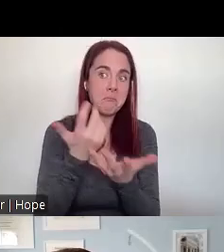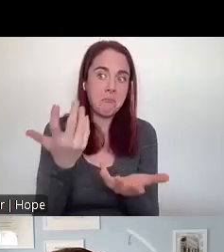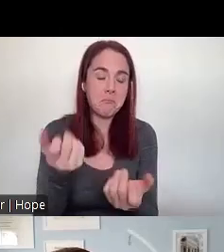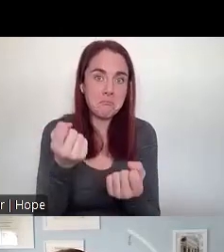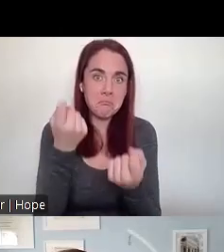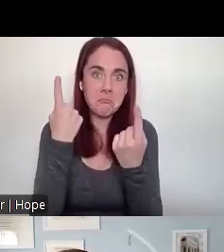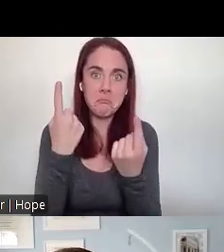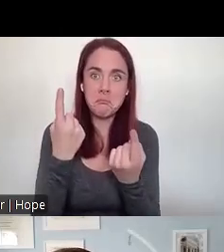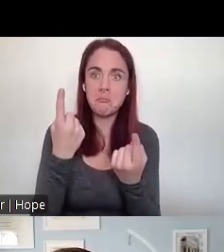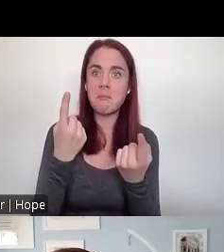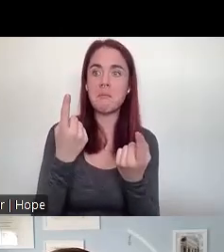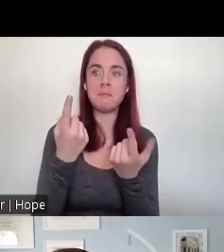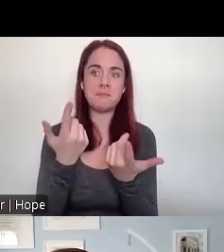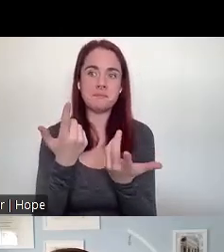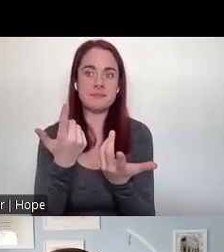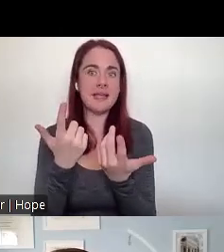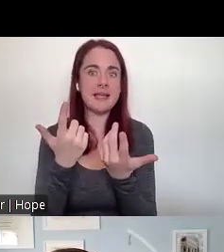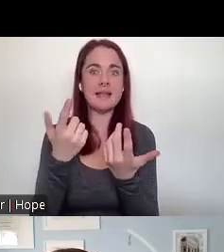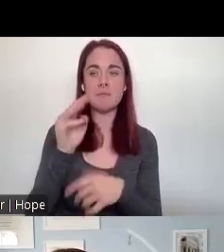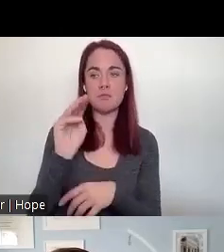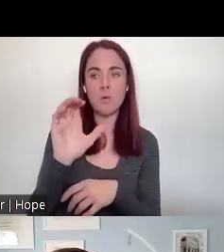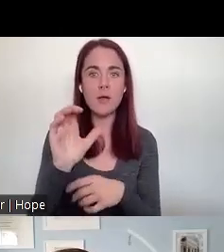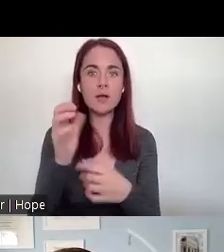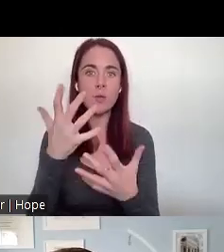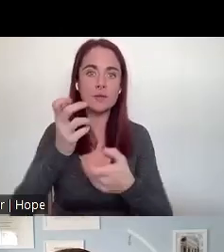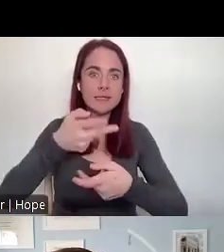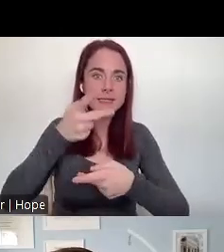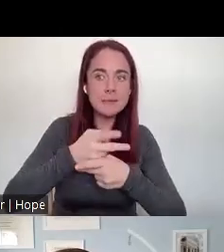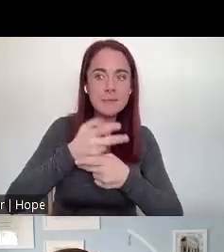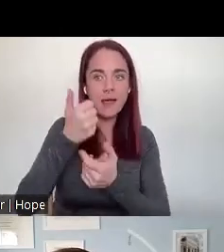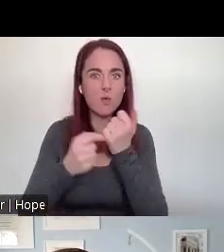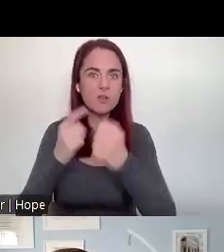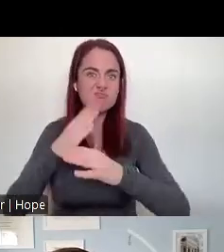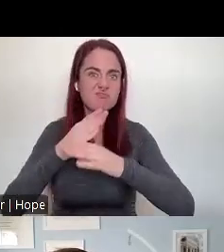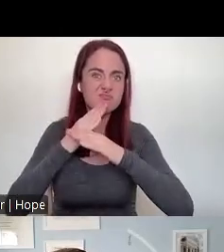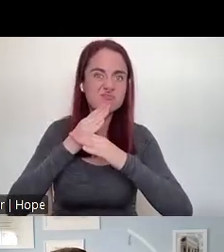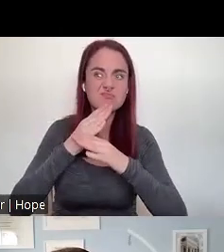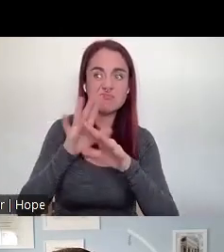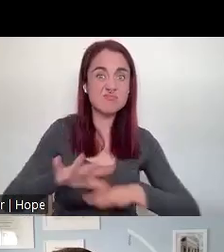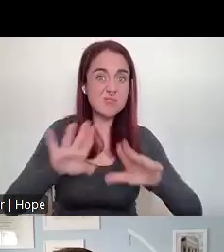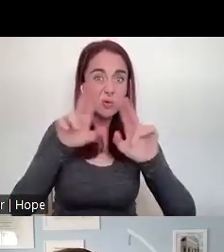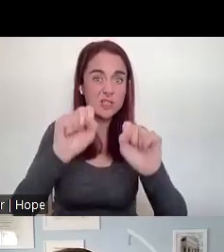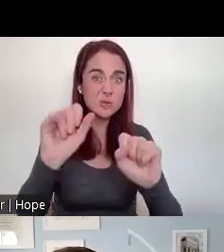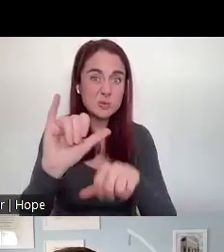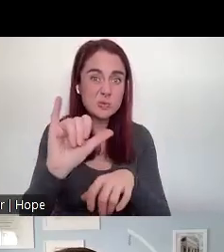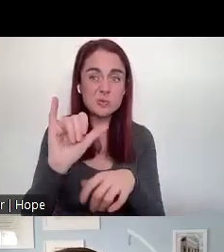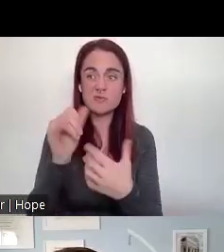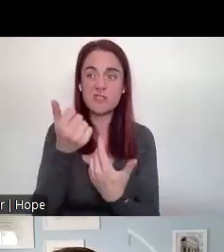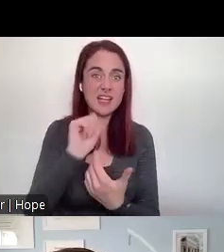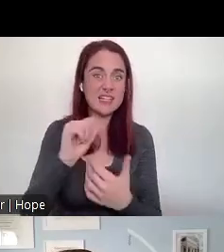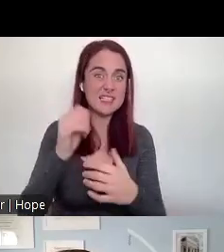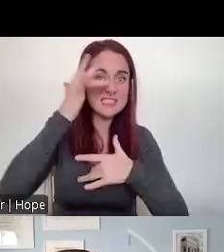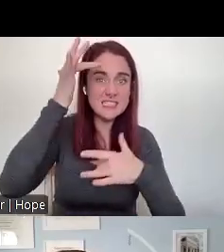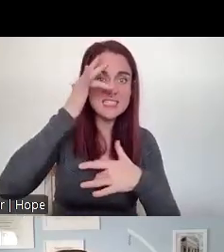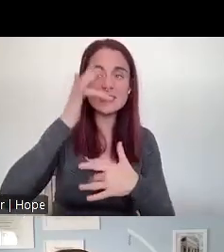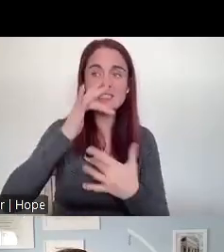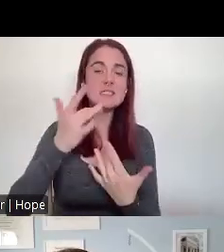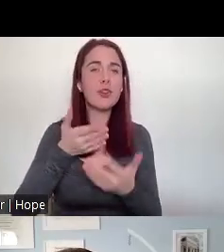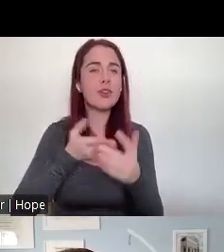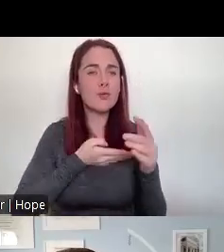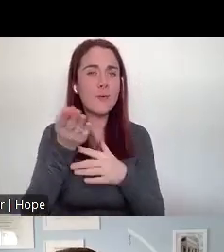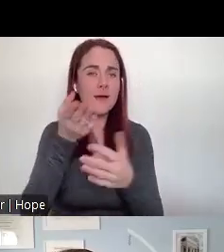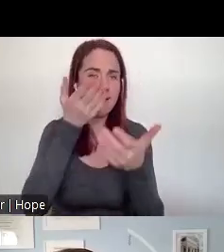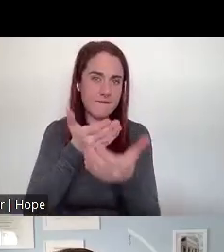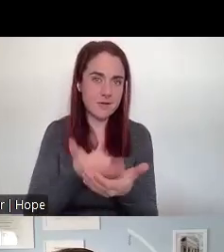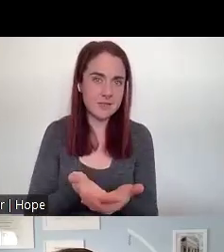keep Monroe County and the rest of the country protected against HPV and associated diseases in an evidence-based way. We wanted